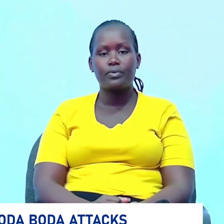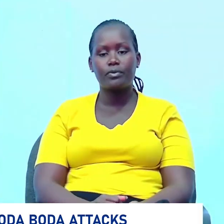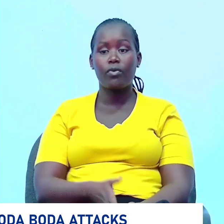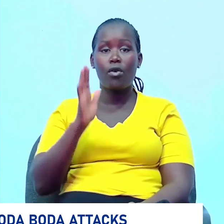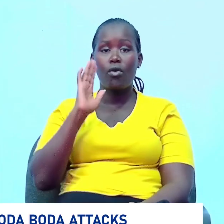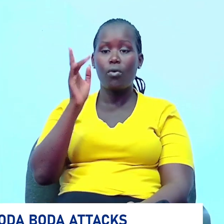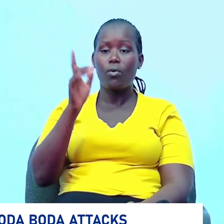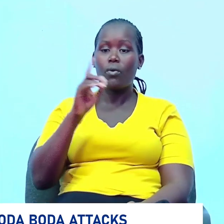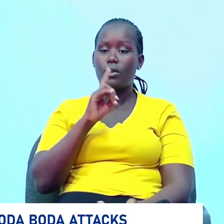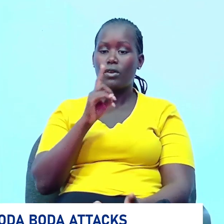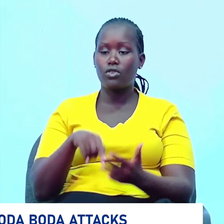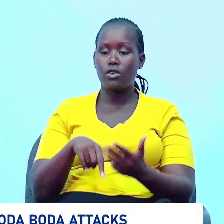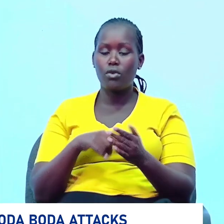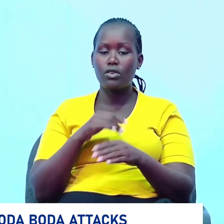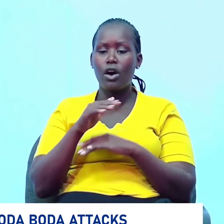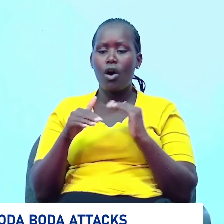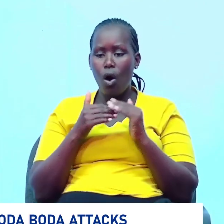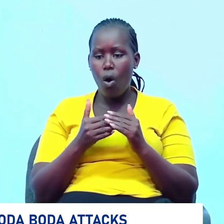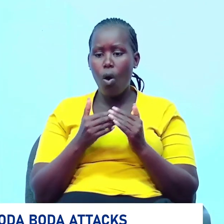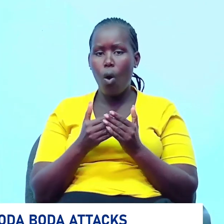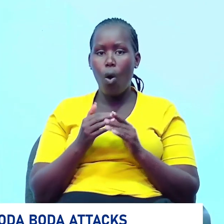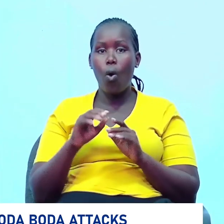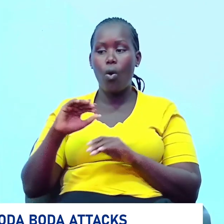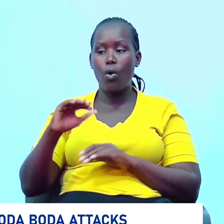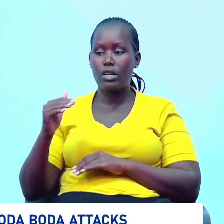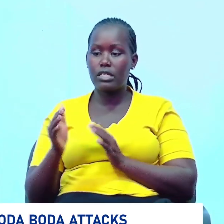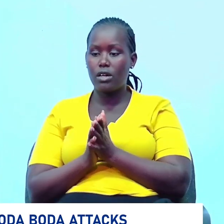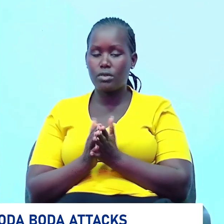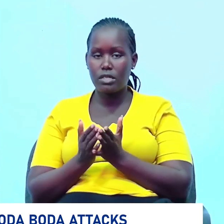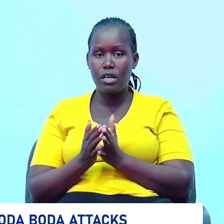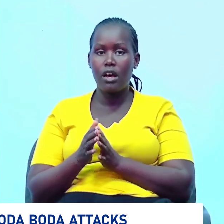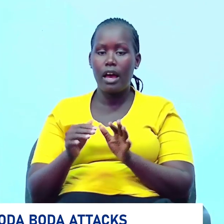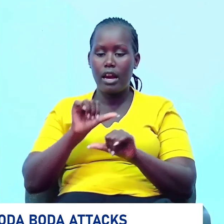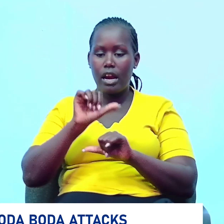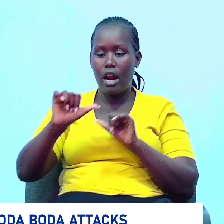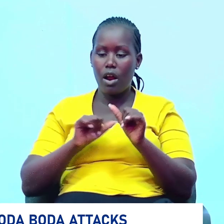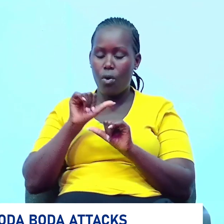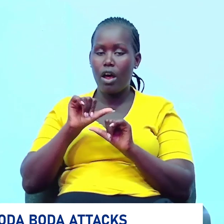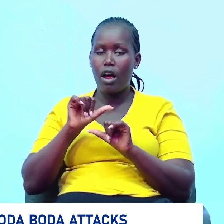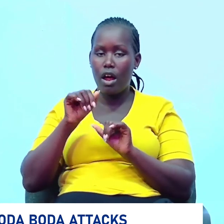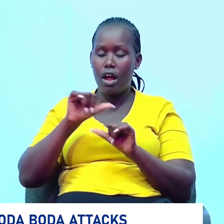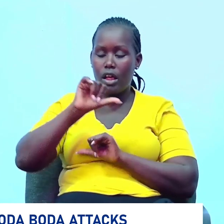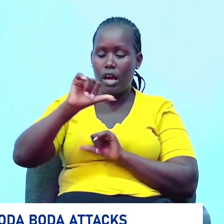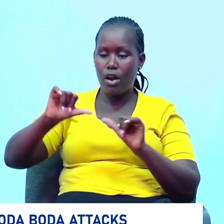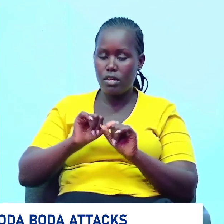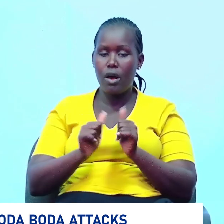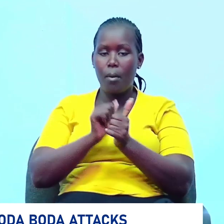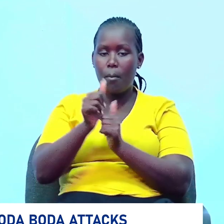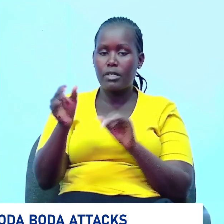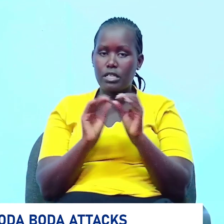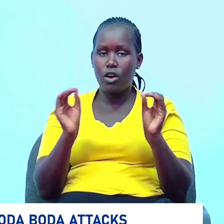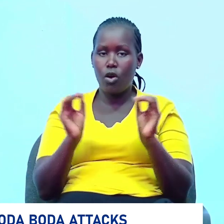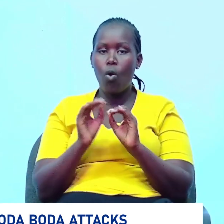We will make sure all major towns and cities and roundabouts in the country, there will be no passing until the